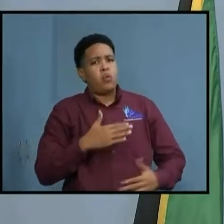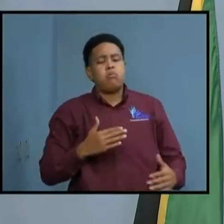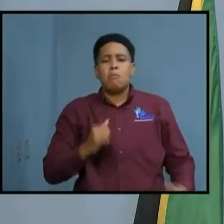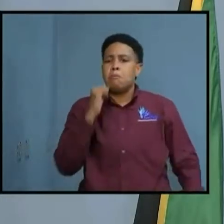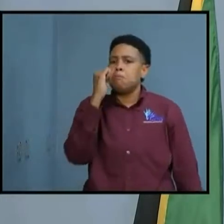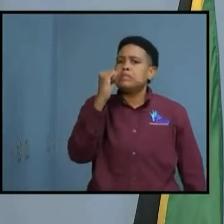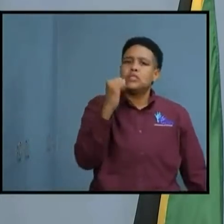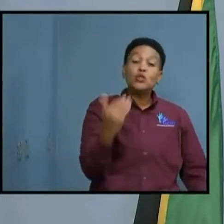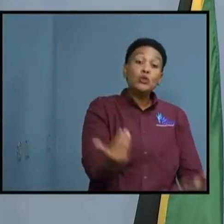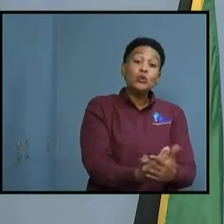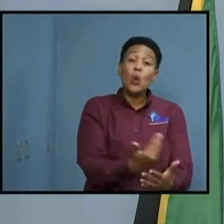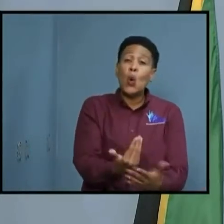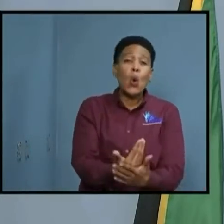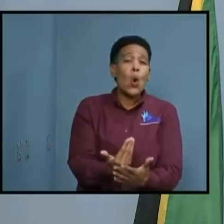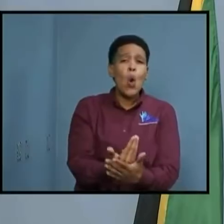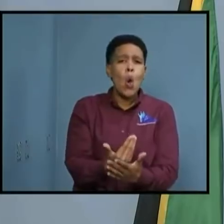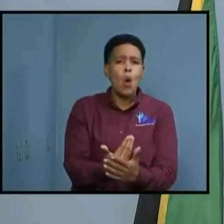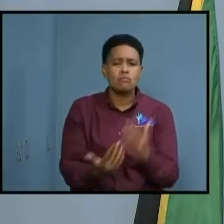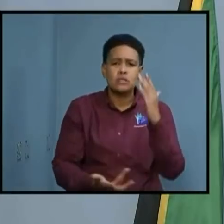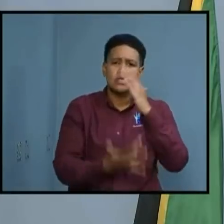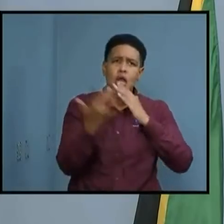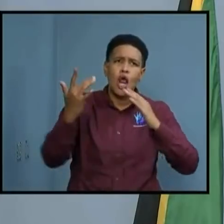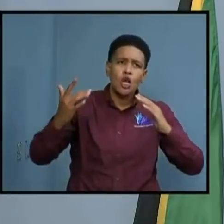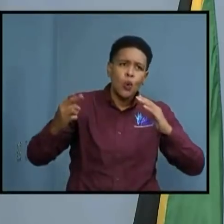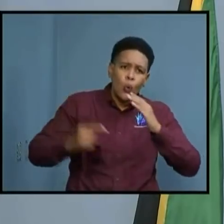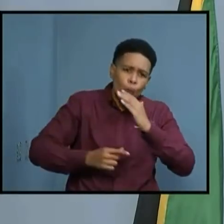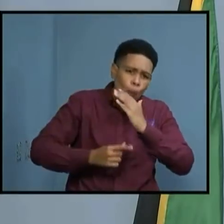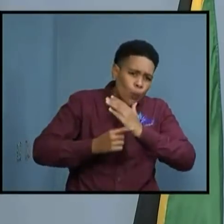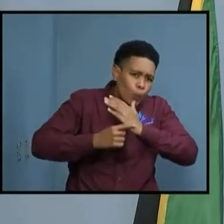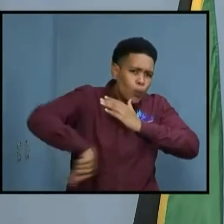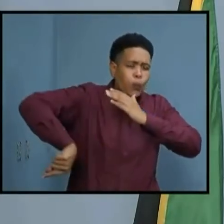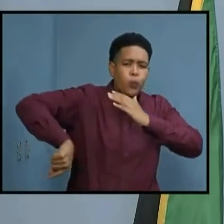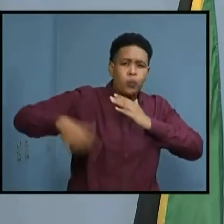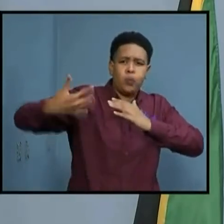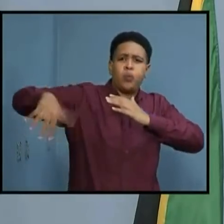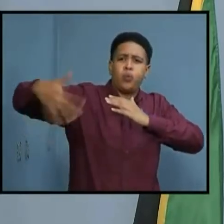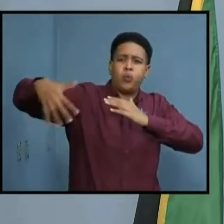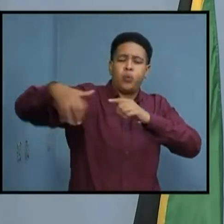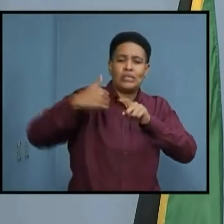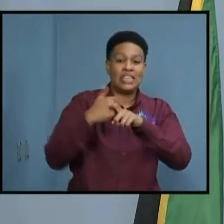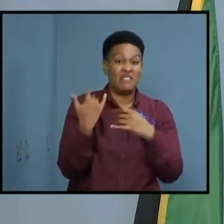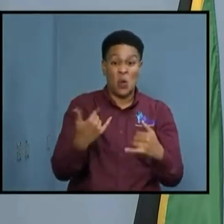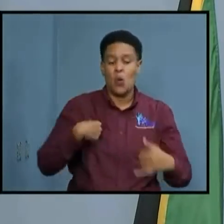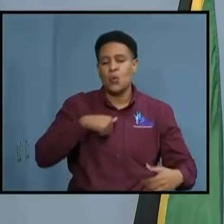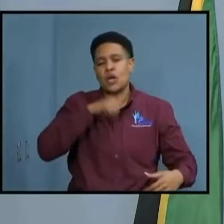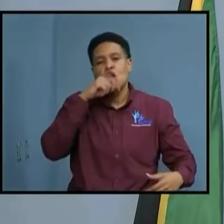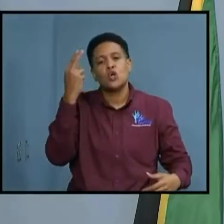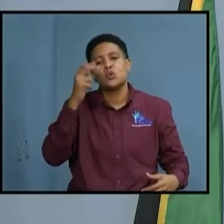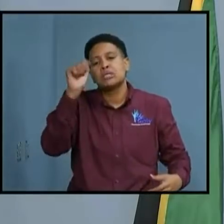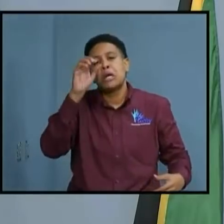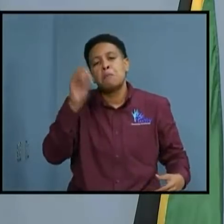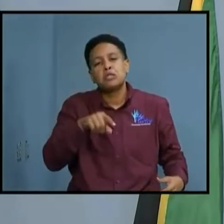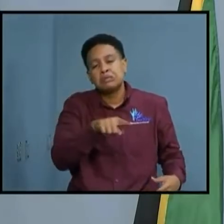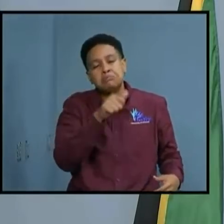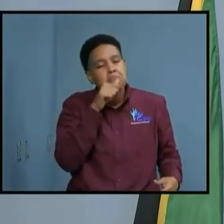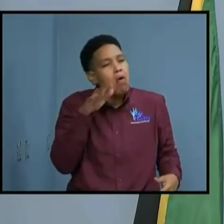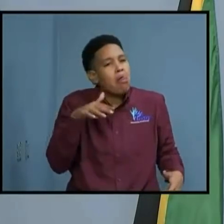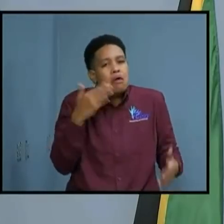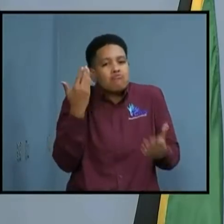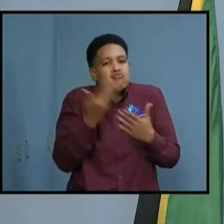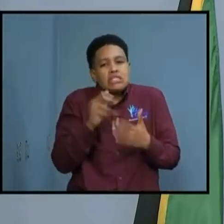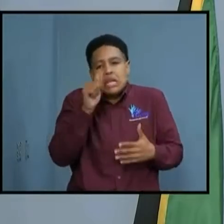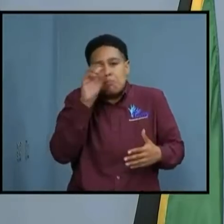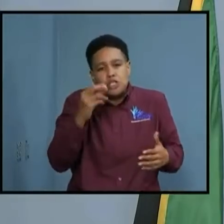high-tech, brand new, and right now we're not using, I don't think we're using 10% of them. So we